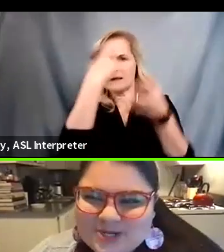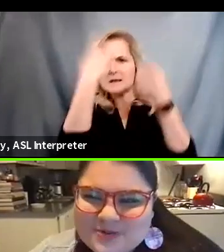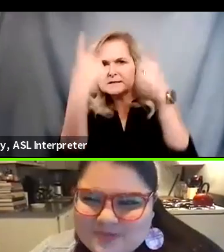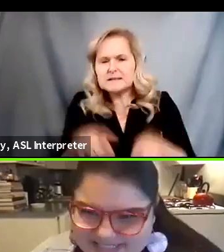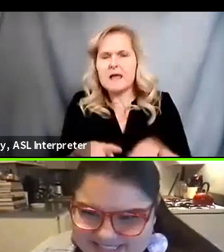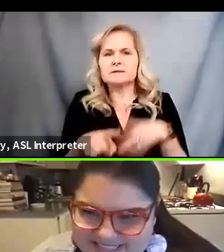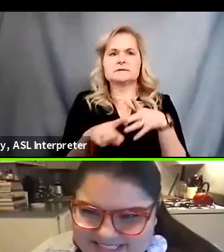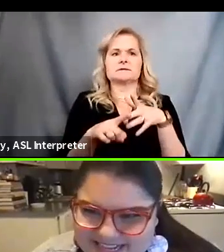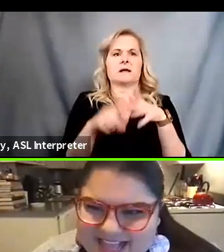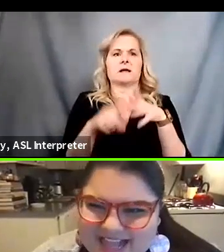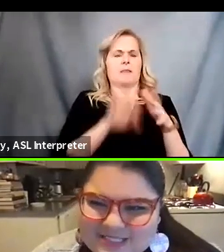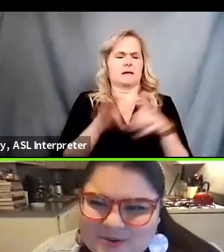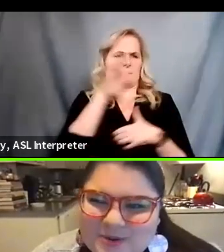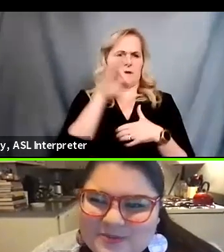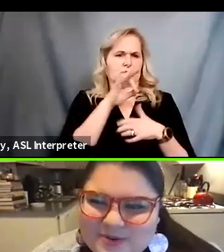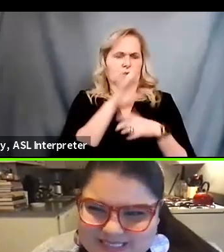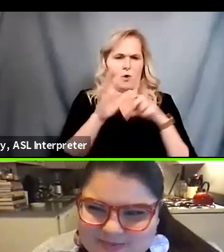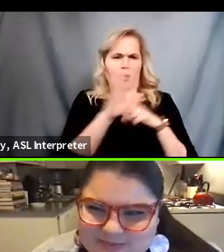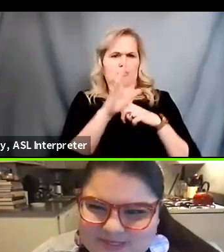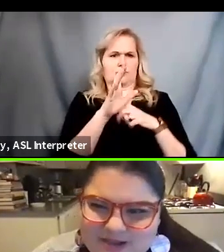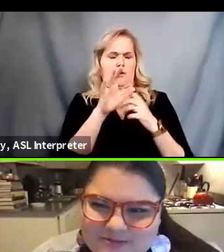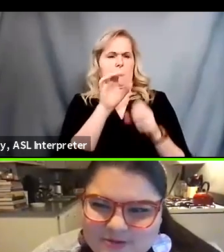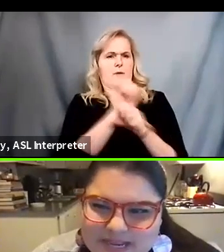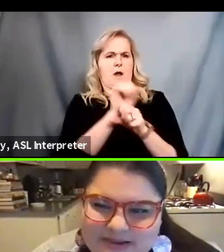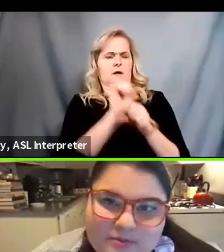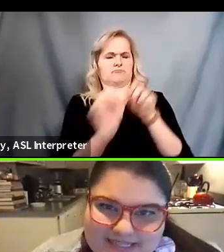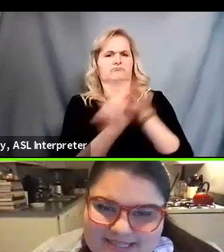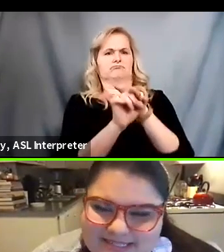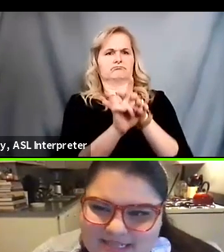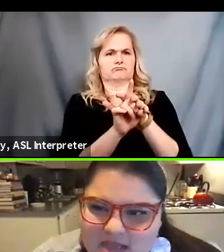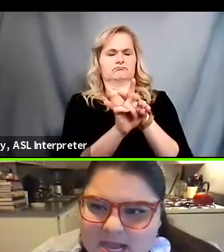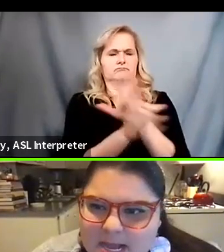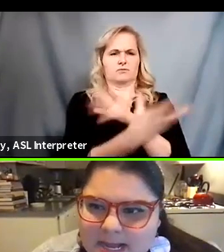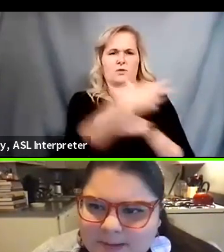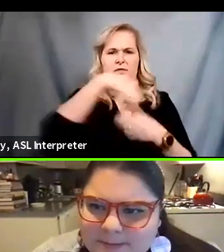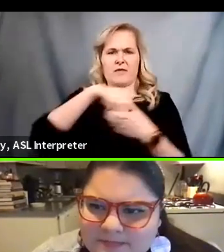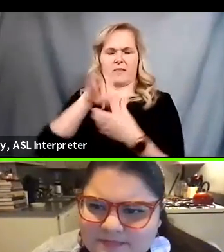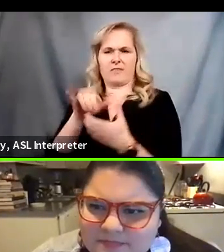spiritual and cultural practice as core principles of creative practice.